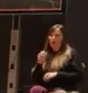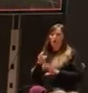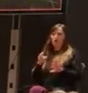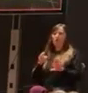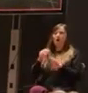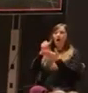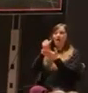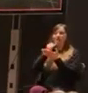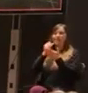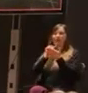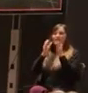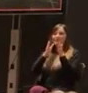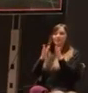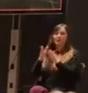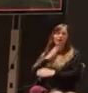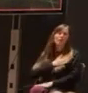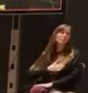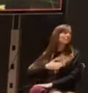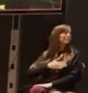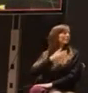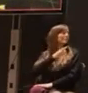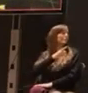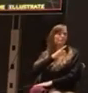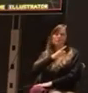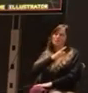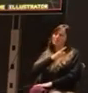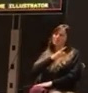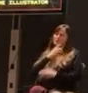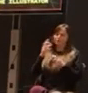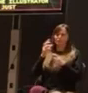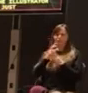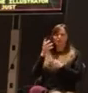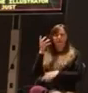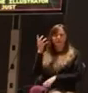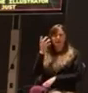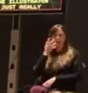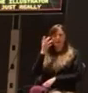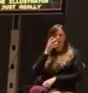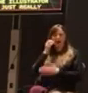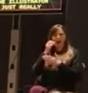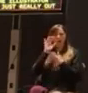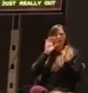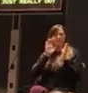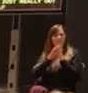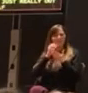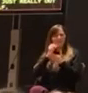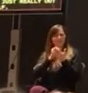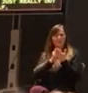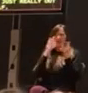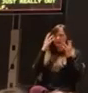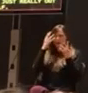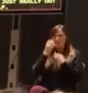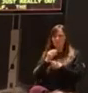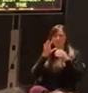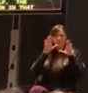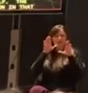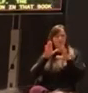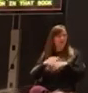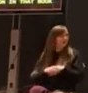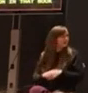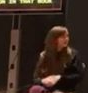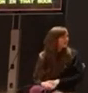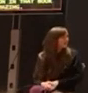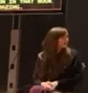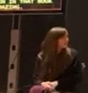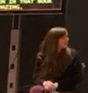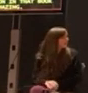The illustrator, please, you just really outdid yourself. The illustrations of that book are just amazing.